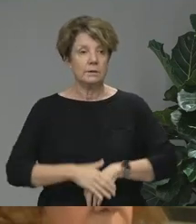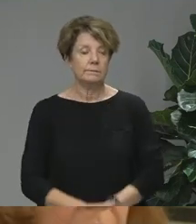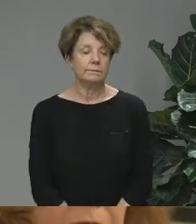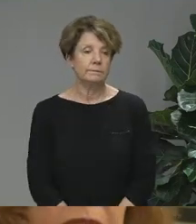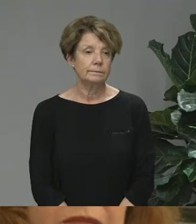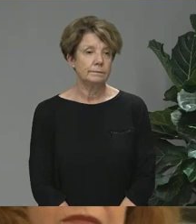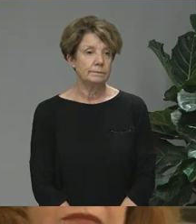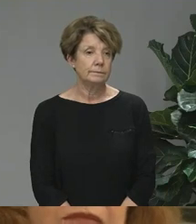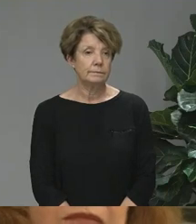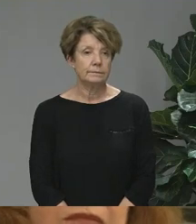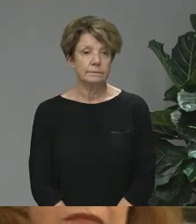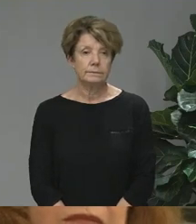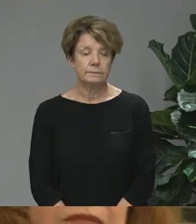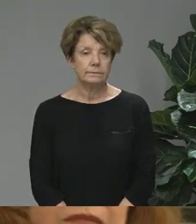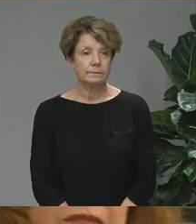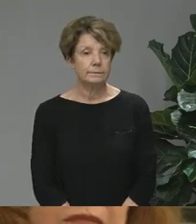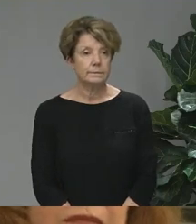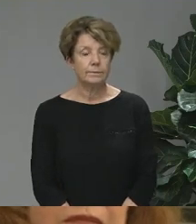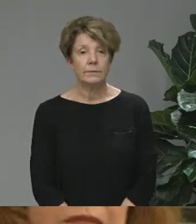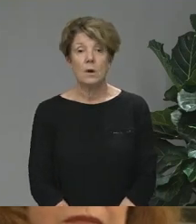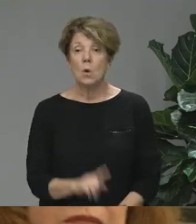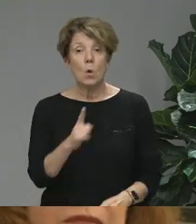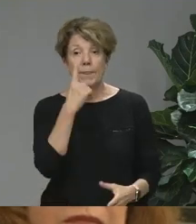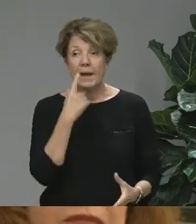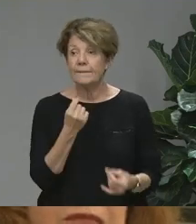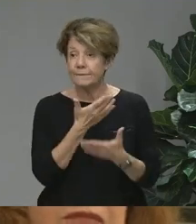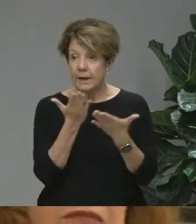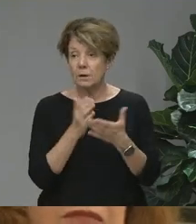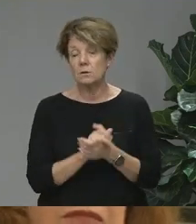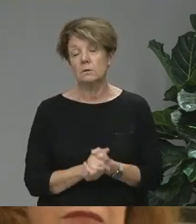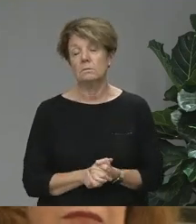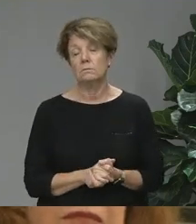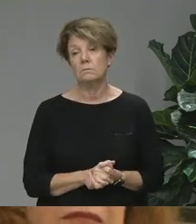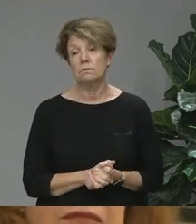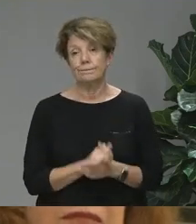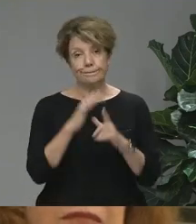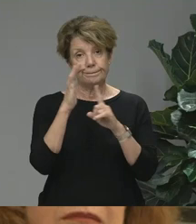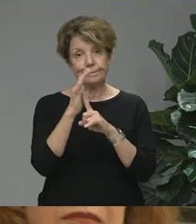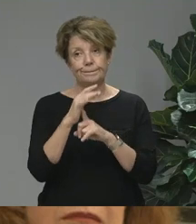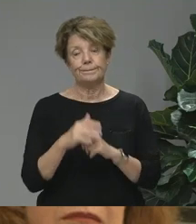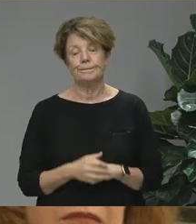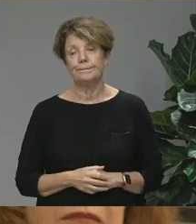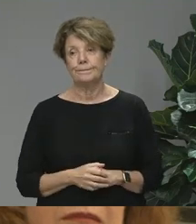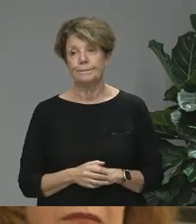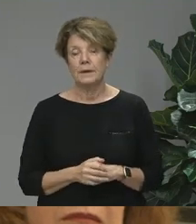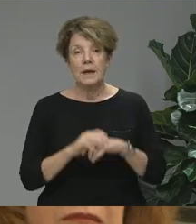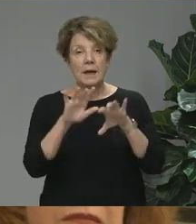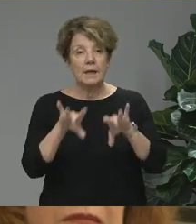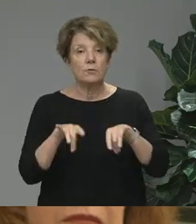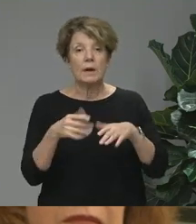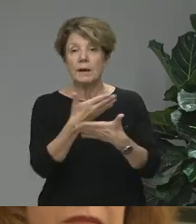The important material that they found was that the Australian